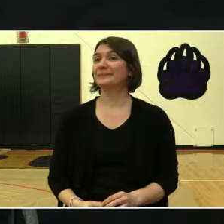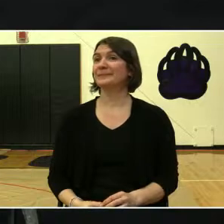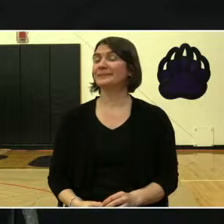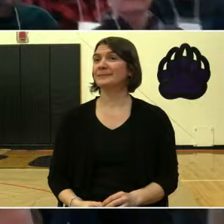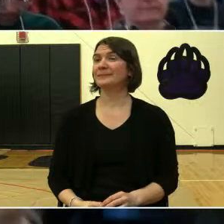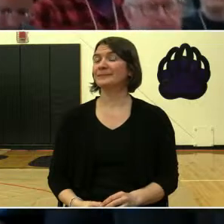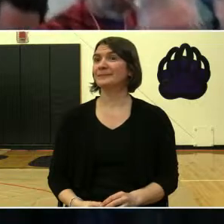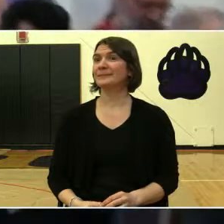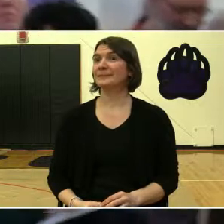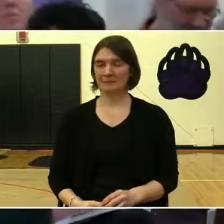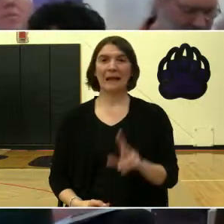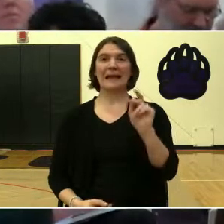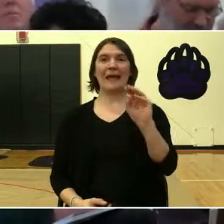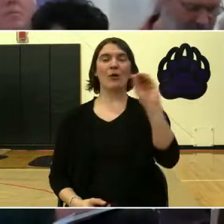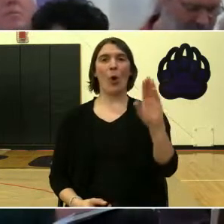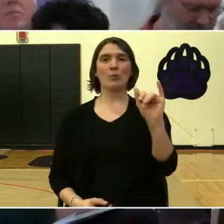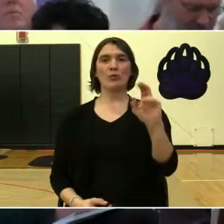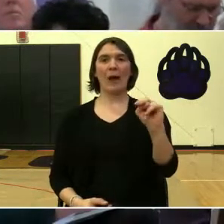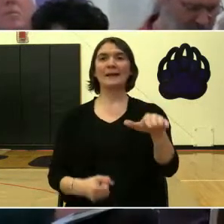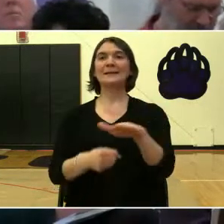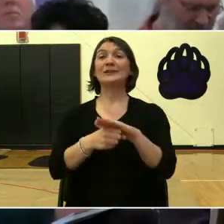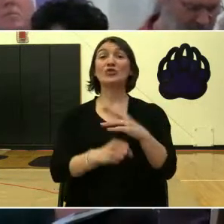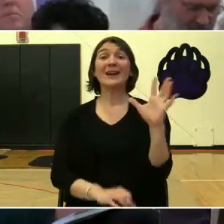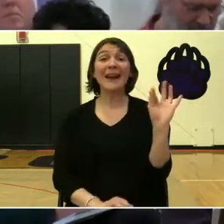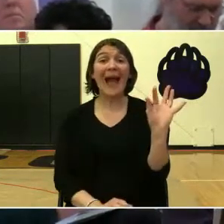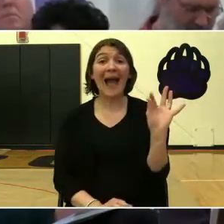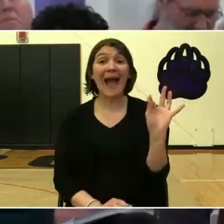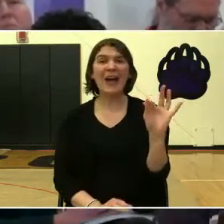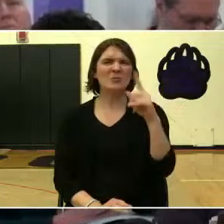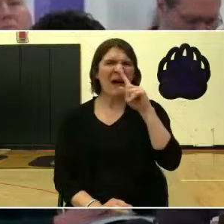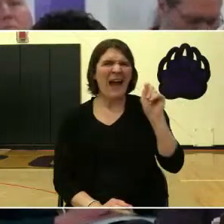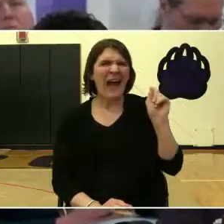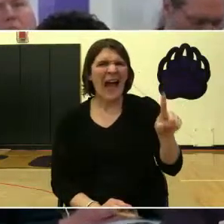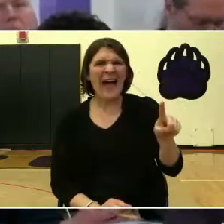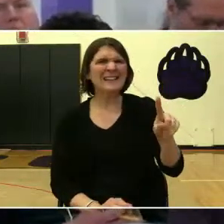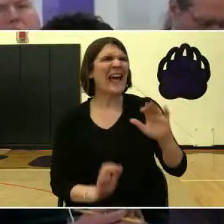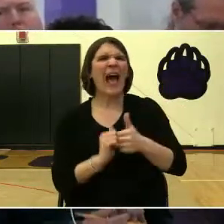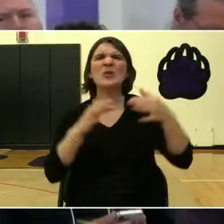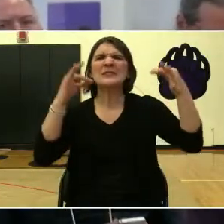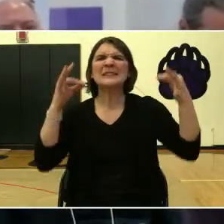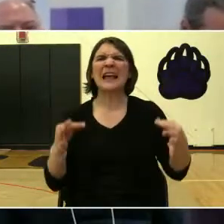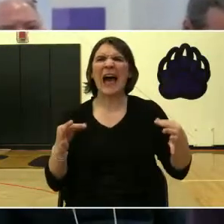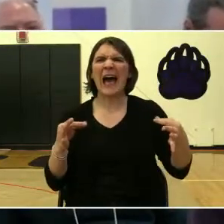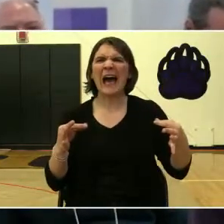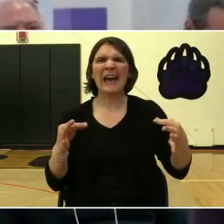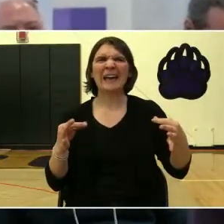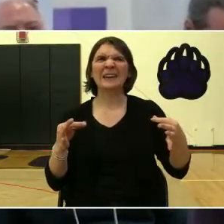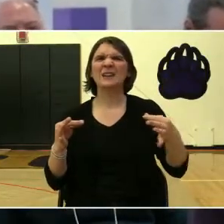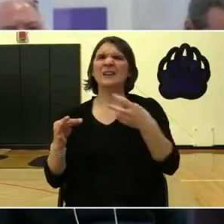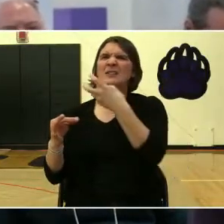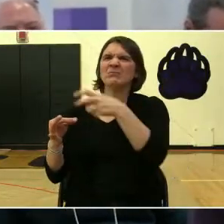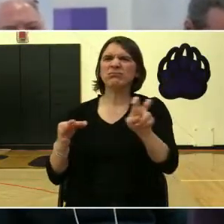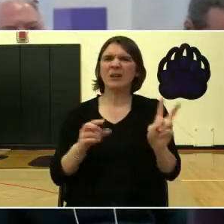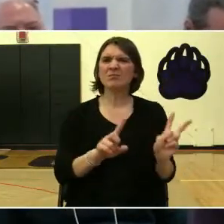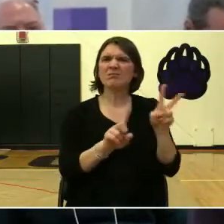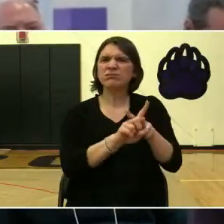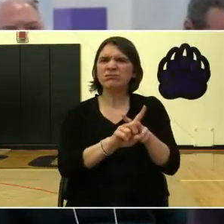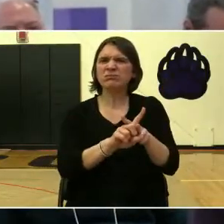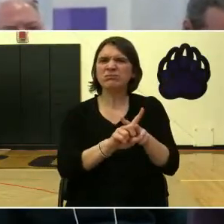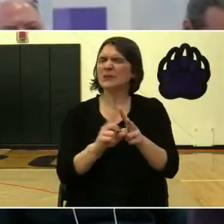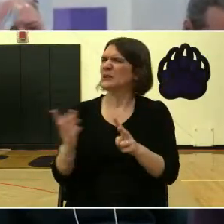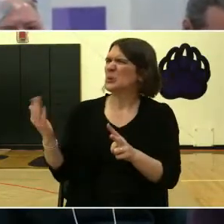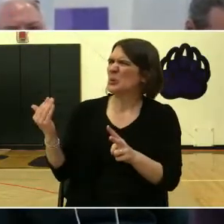O'Brien Kevin O'Brien District 9 um I'd like to interrogate how the decision of allocation comes about